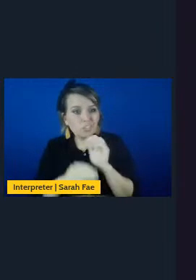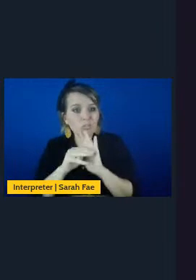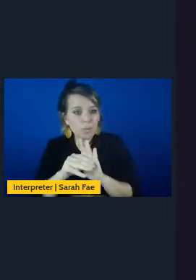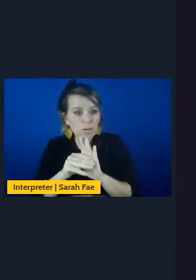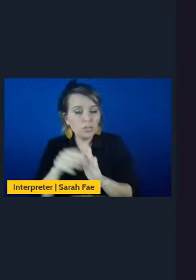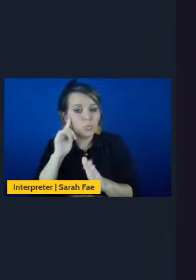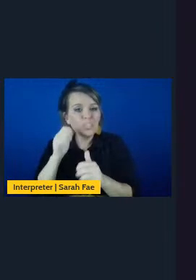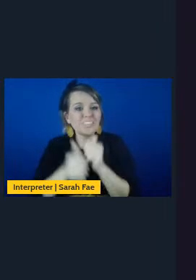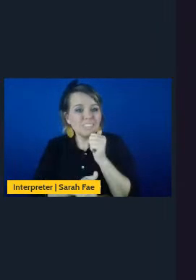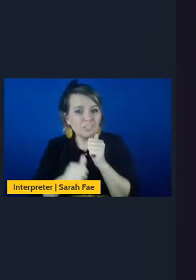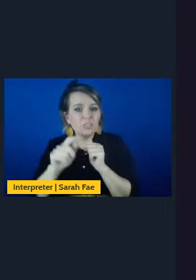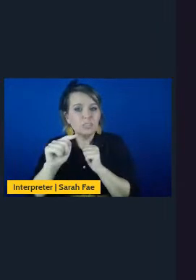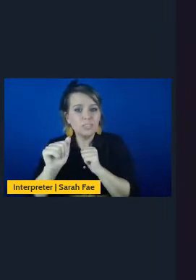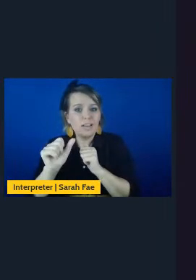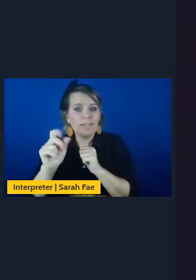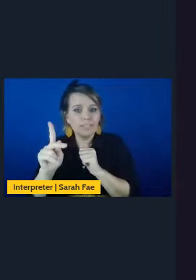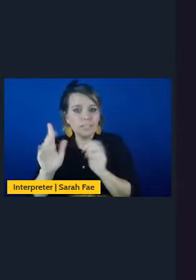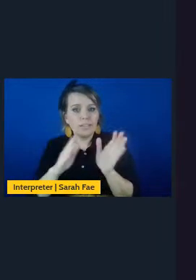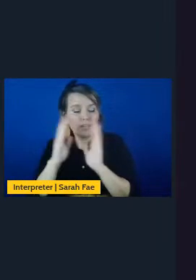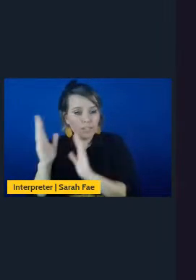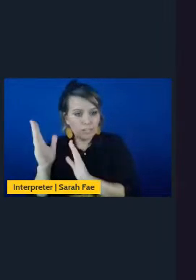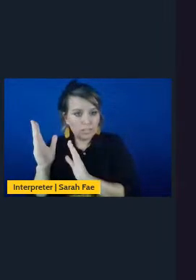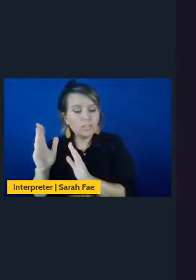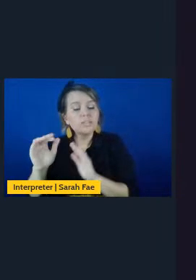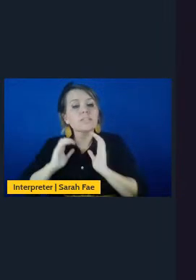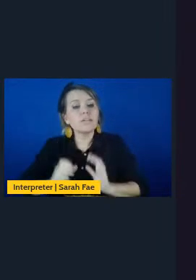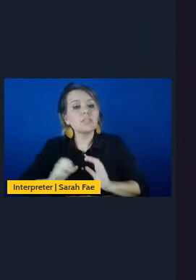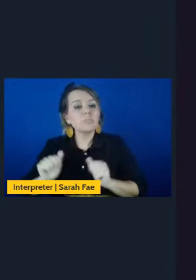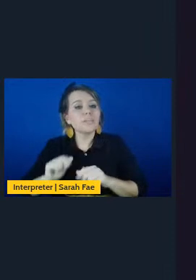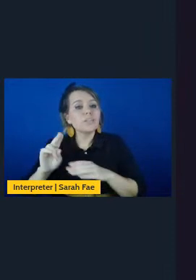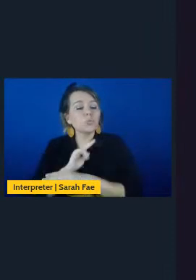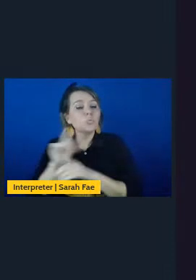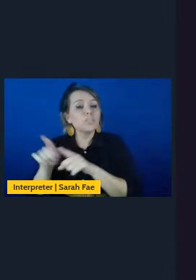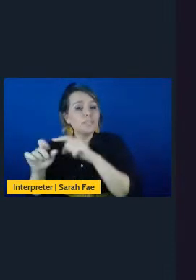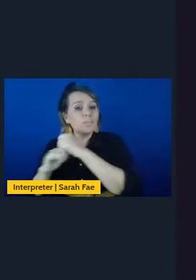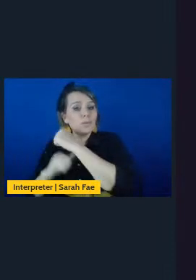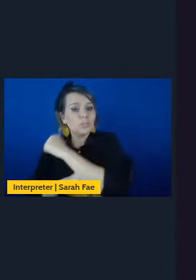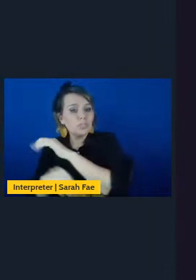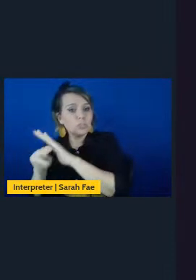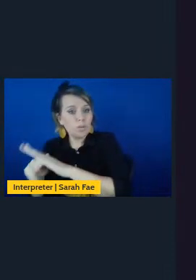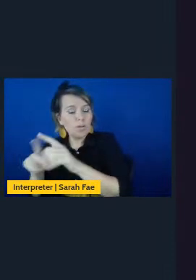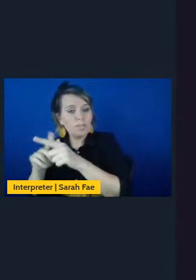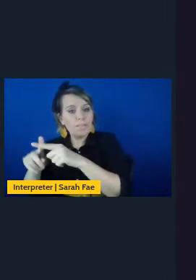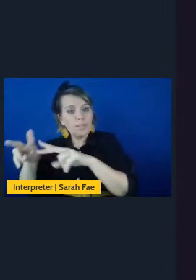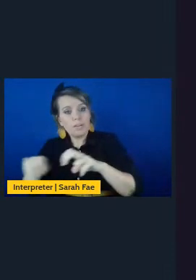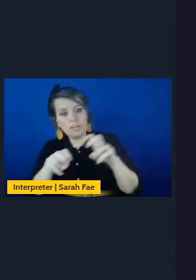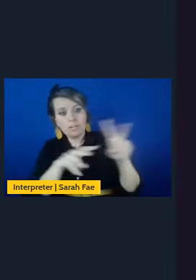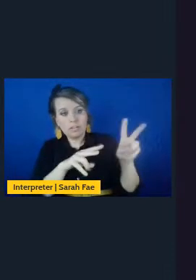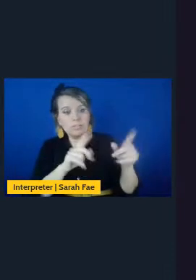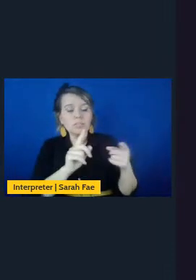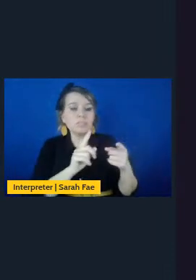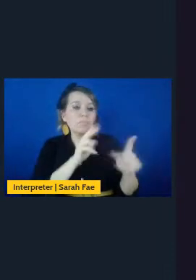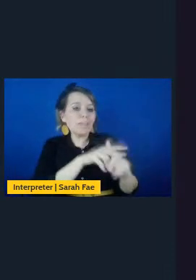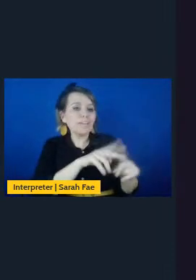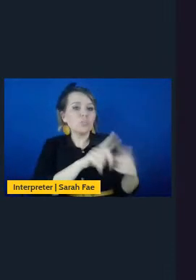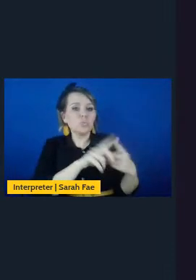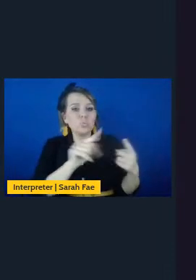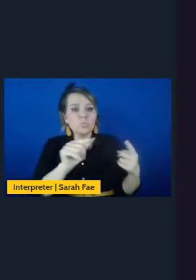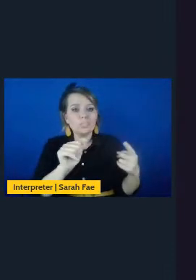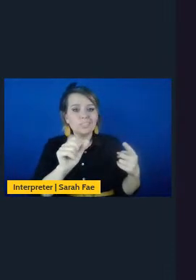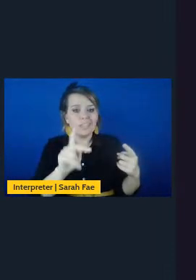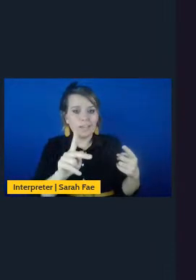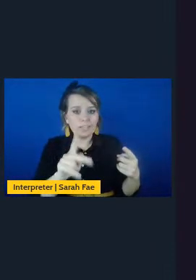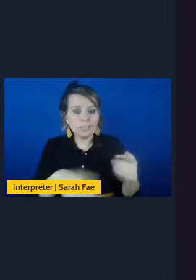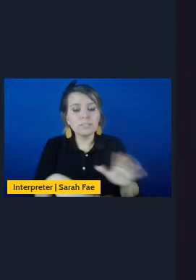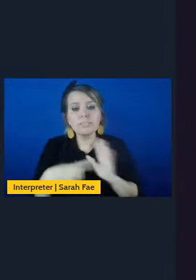multiple models, customer can use the same foundation model and adopt it to various tasks. For example, you have various foundation